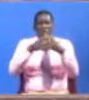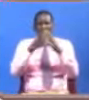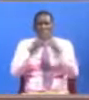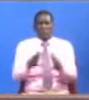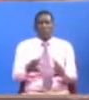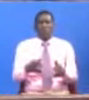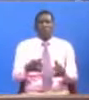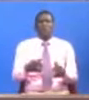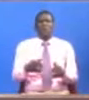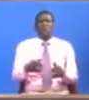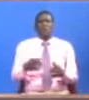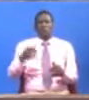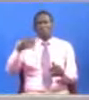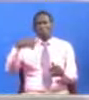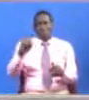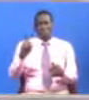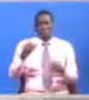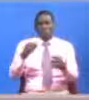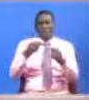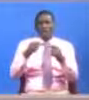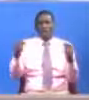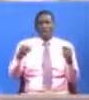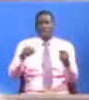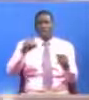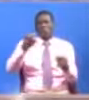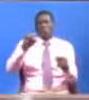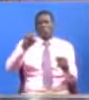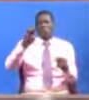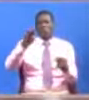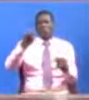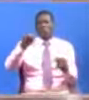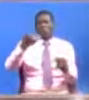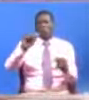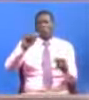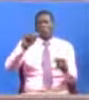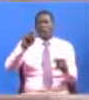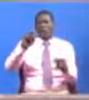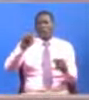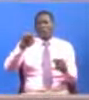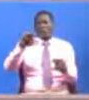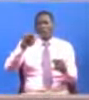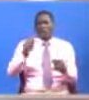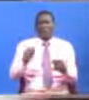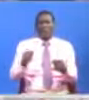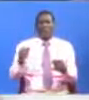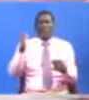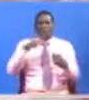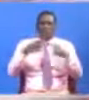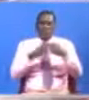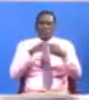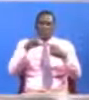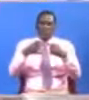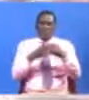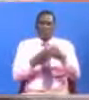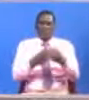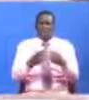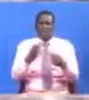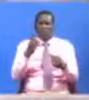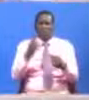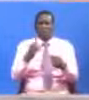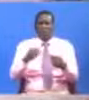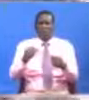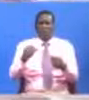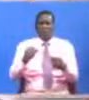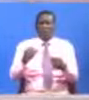dethroned home favorite Ferdinand Omanyala to deny him his third title, crossing the finish line in 9.91 seconds to become